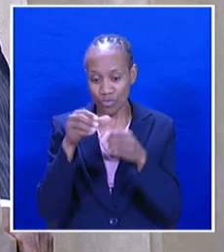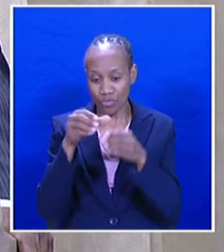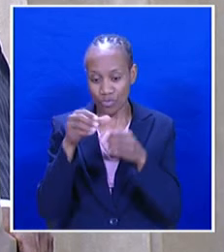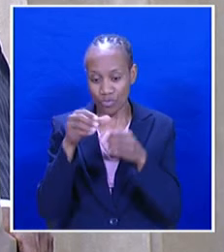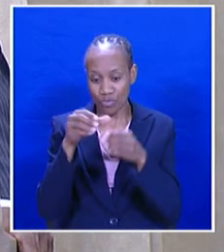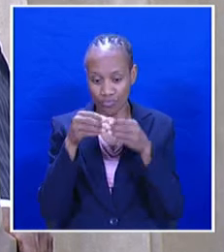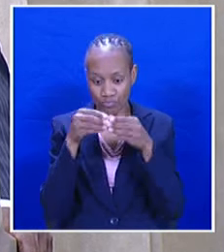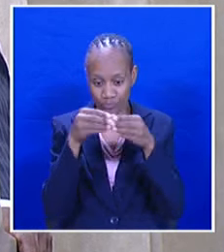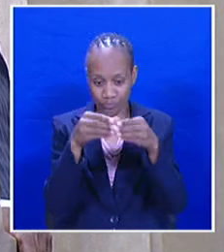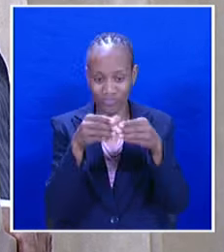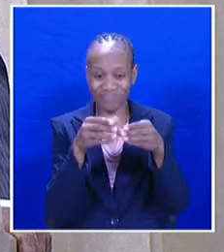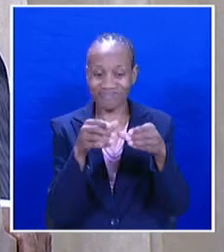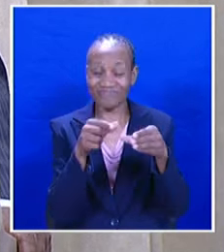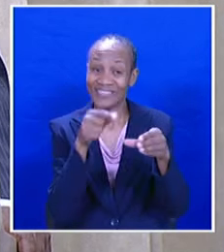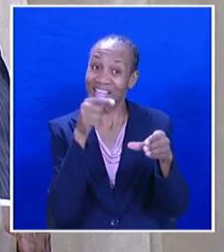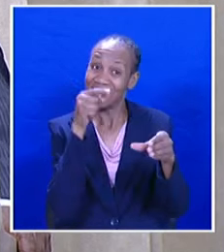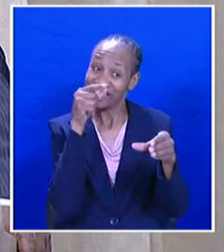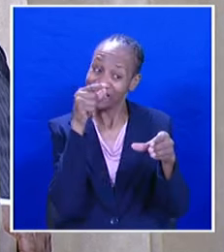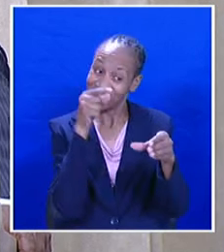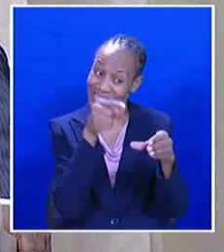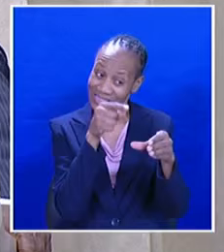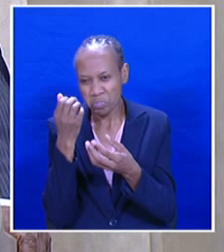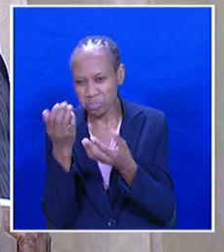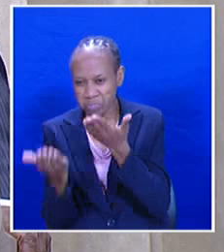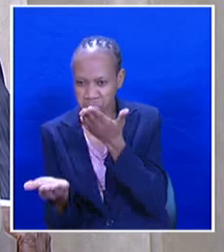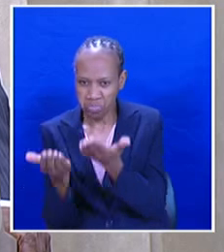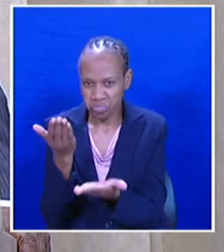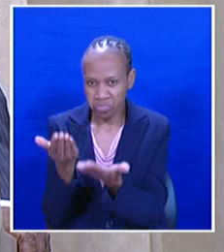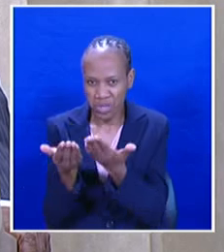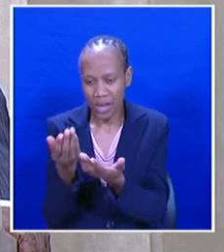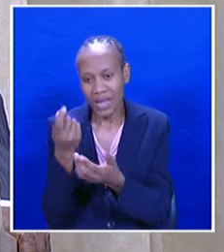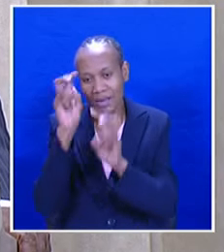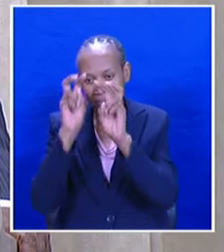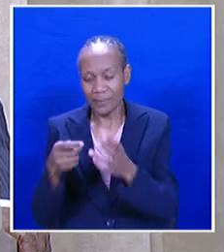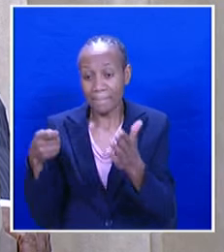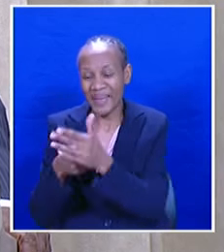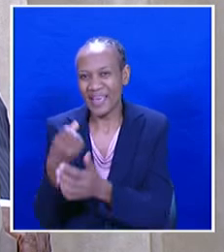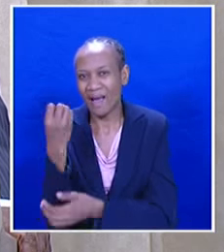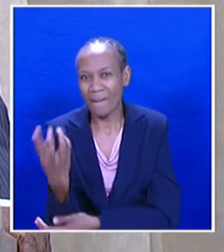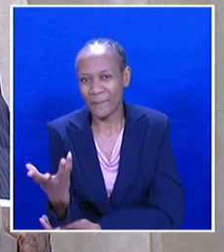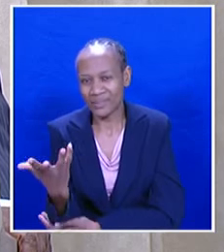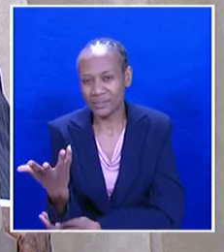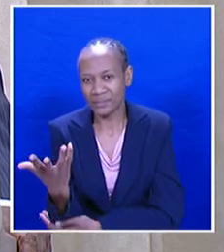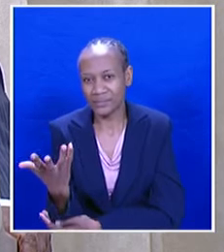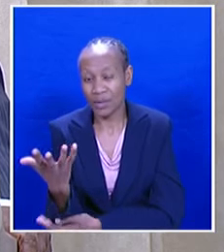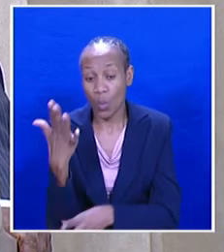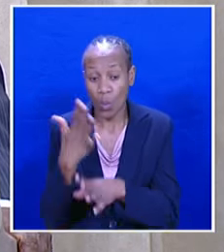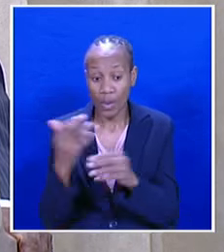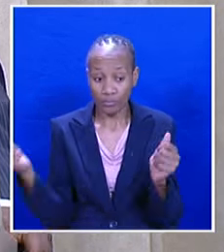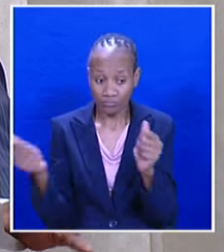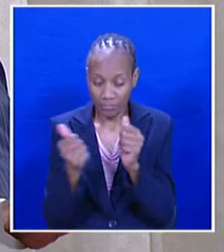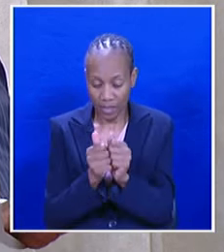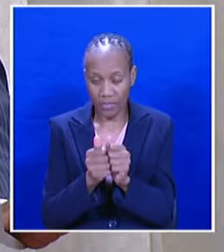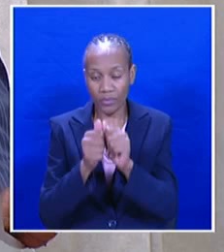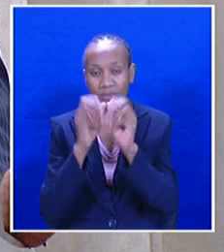determines tariffs, and clearly working together with ESCOM, of course with the Department of Public Enterprises, the tariffs